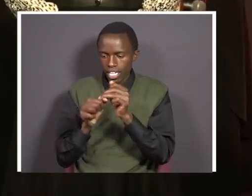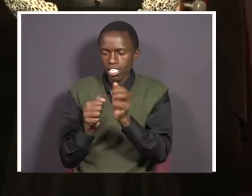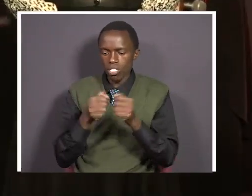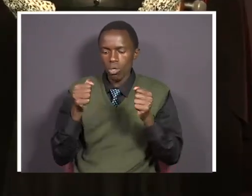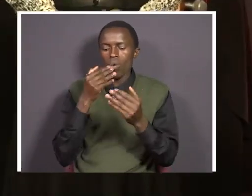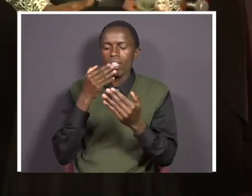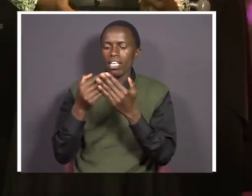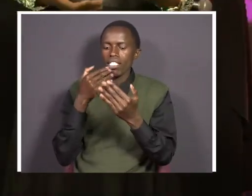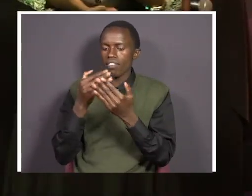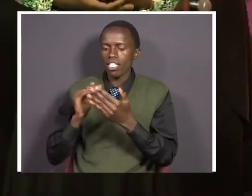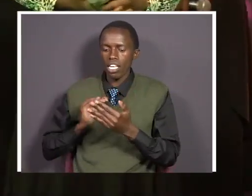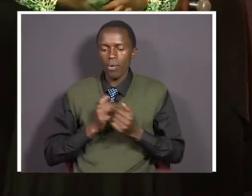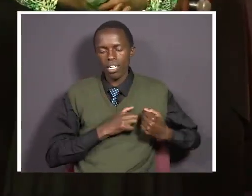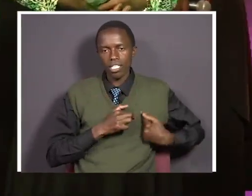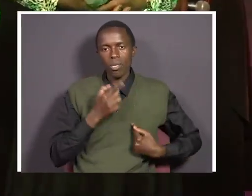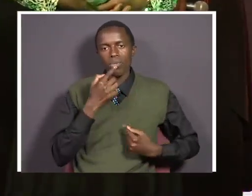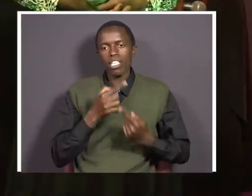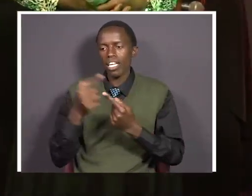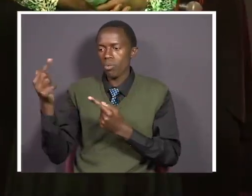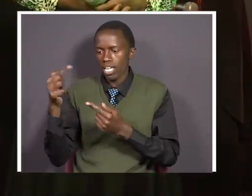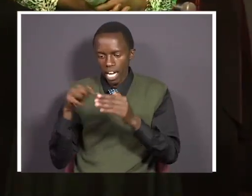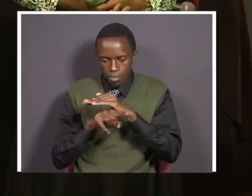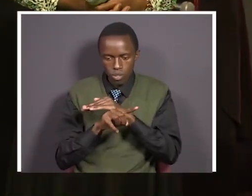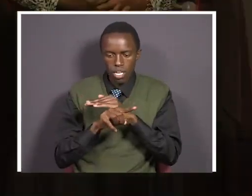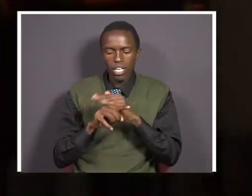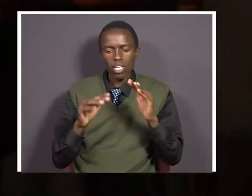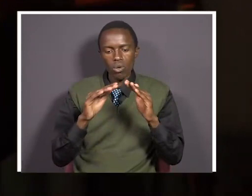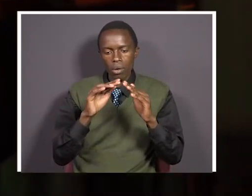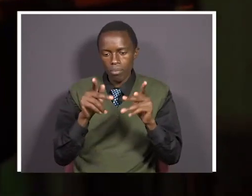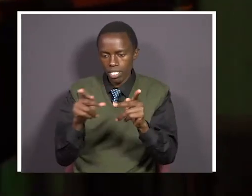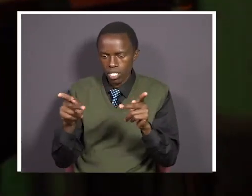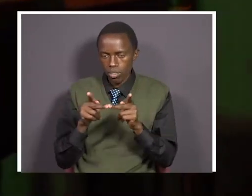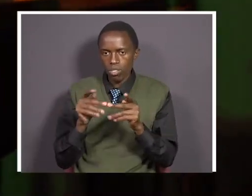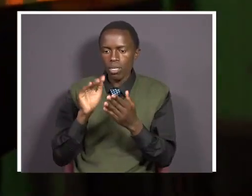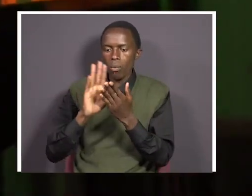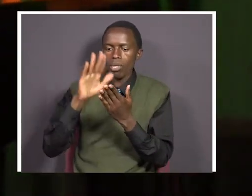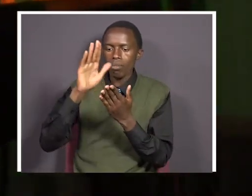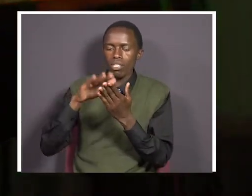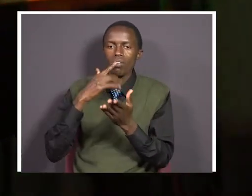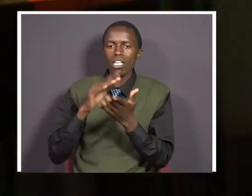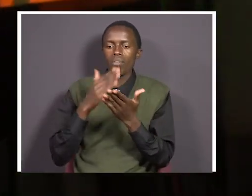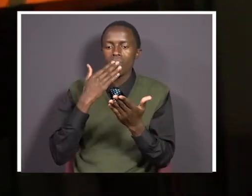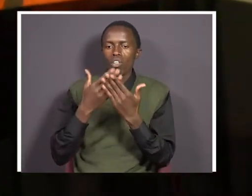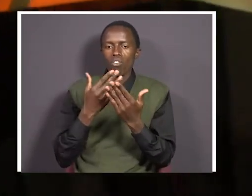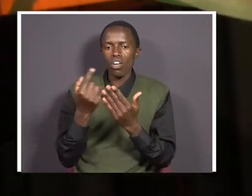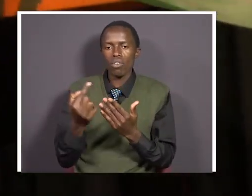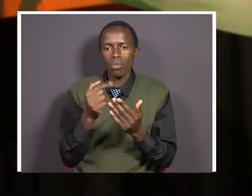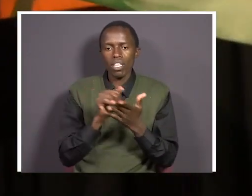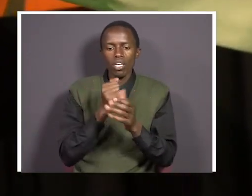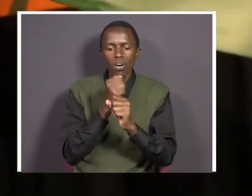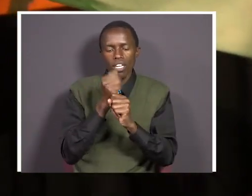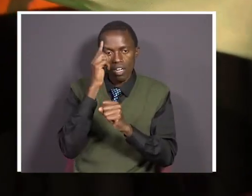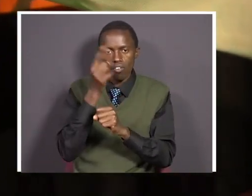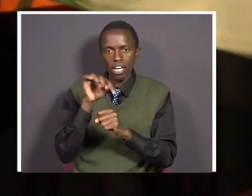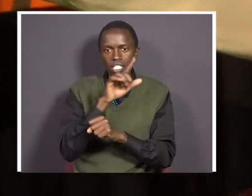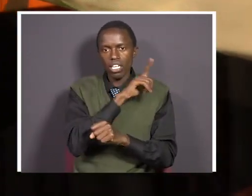with thanksgiving in our hearts. We say that we come into your courts with praise. And Father, we are grateful today for everything that you have